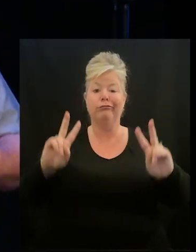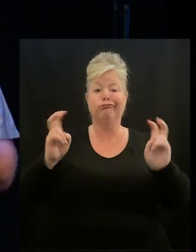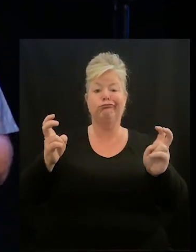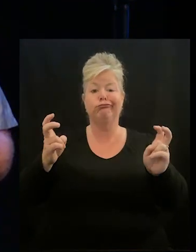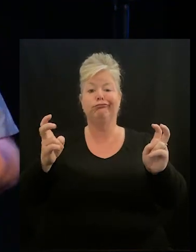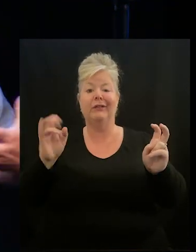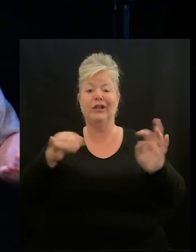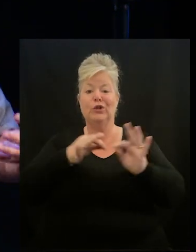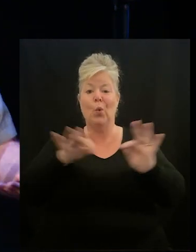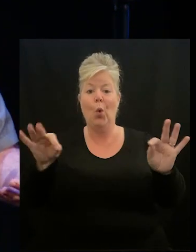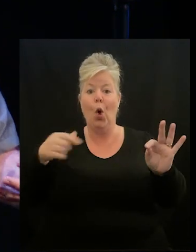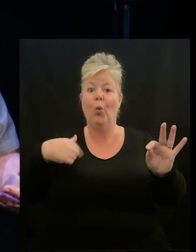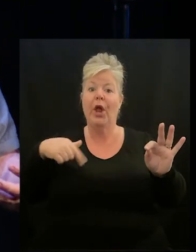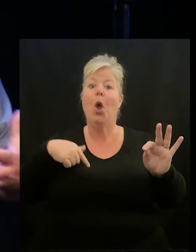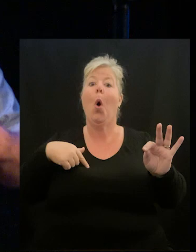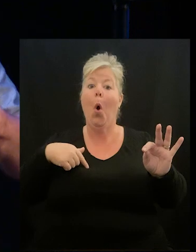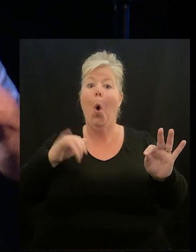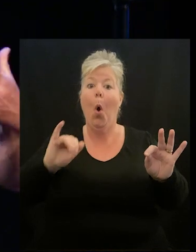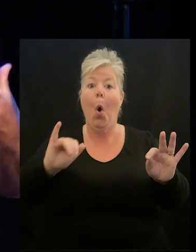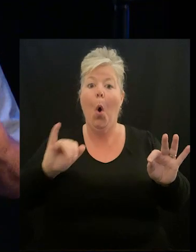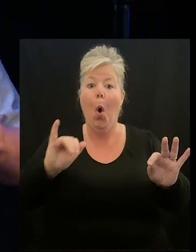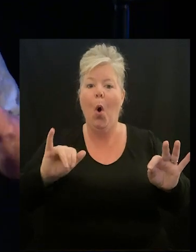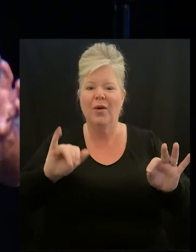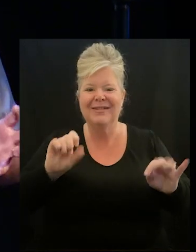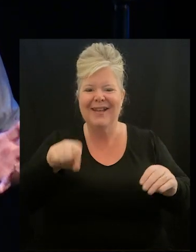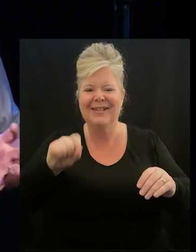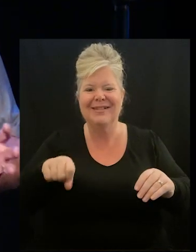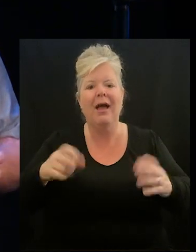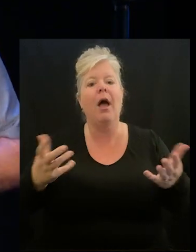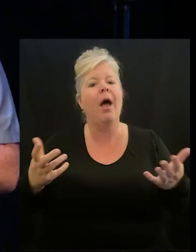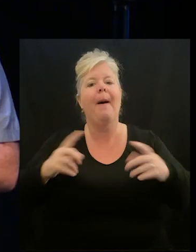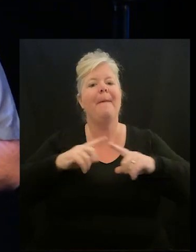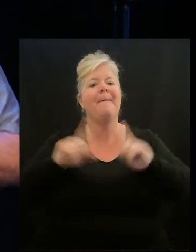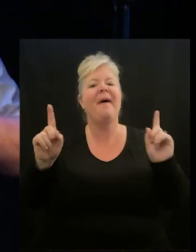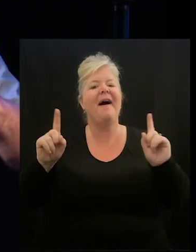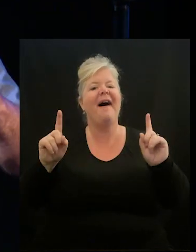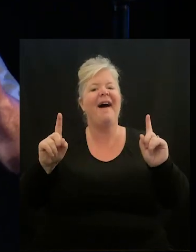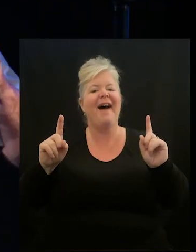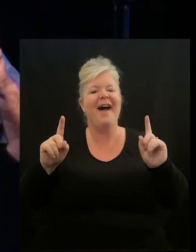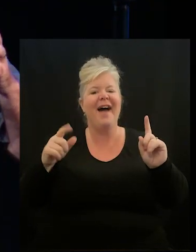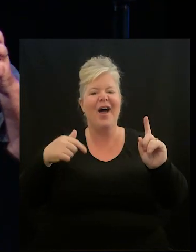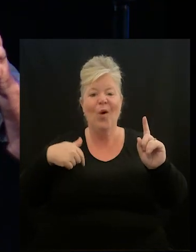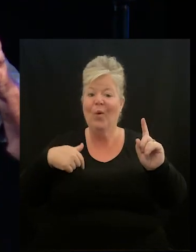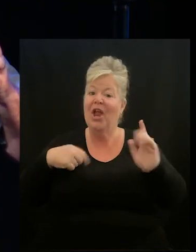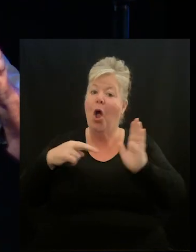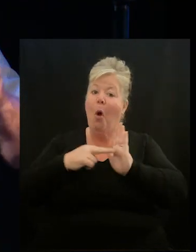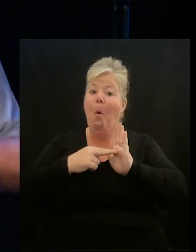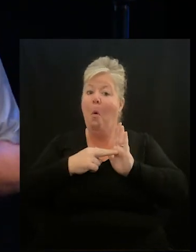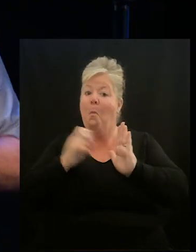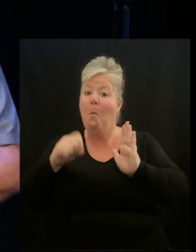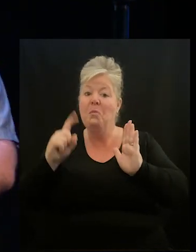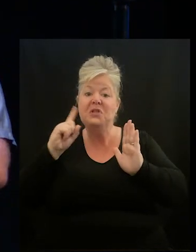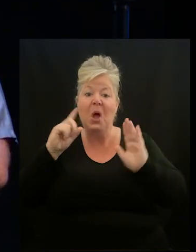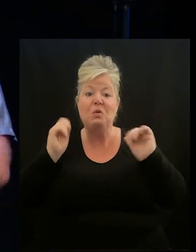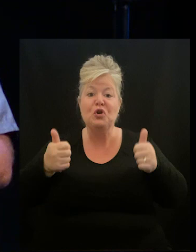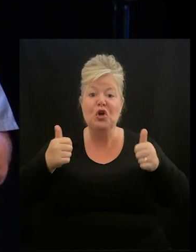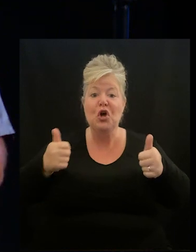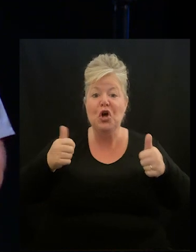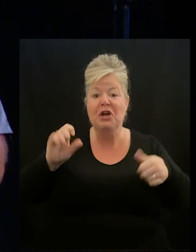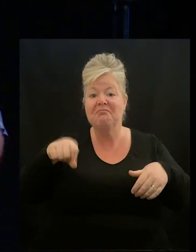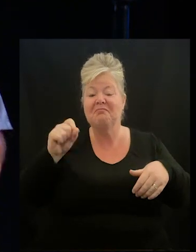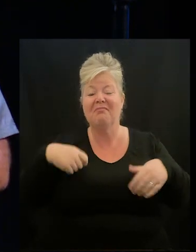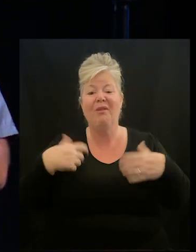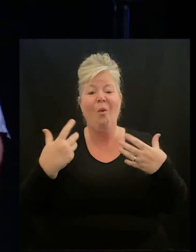and we tend to buy into this phrase because once we look at it, we're going to realize, man, this thing sounds really, really good,